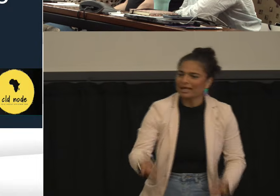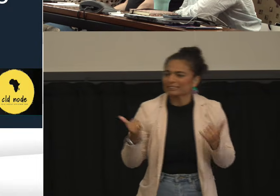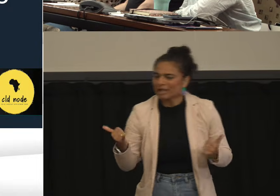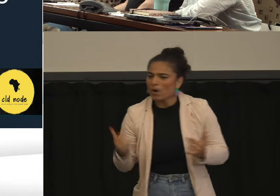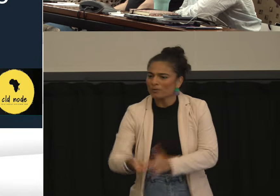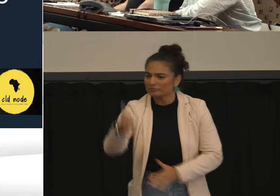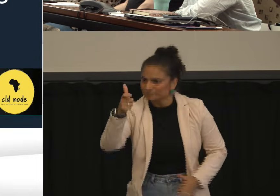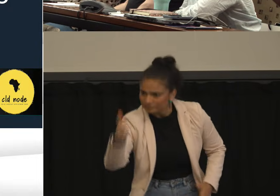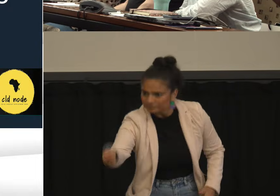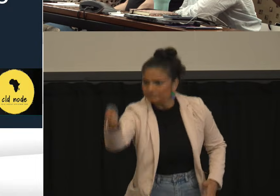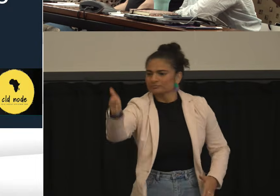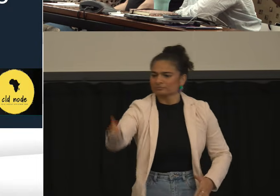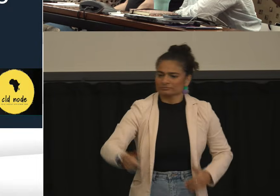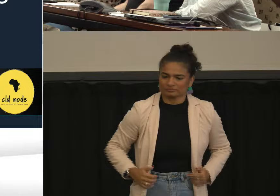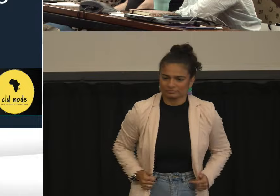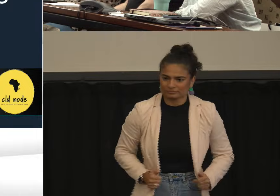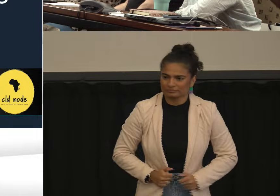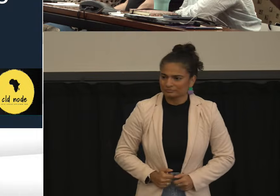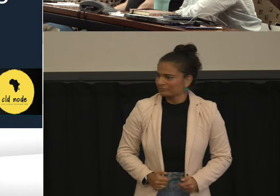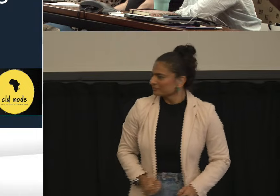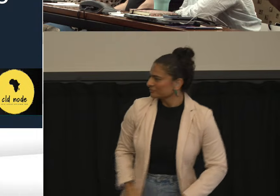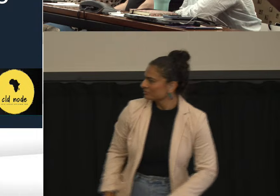the LMS platform.